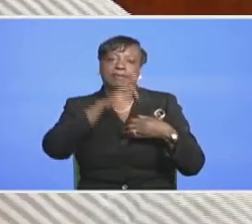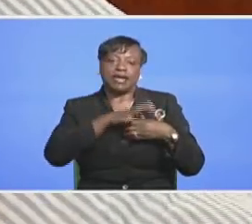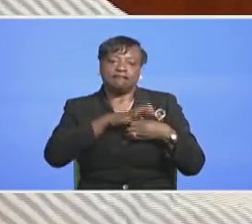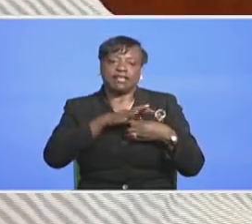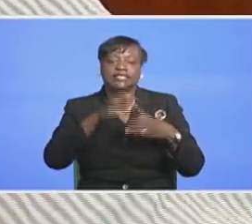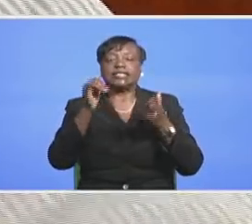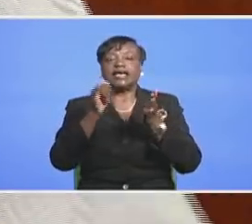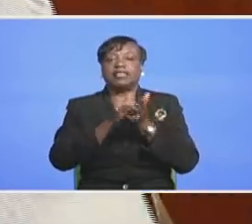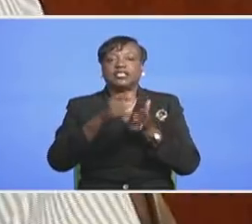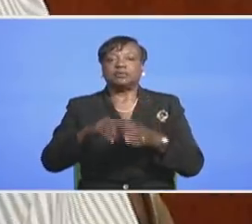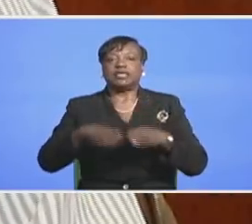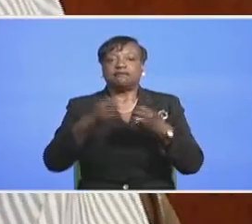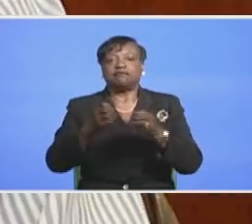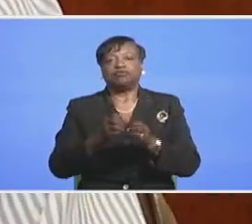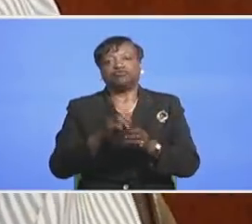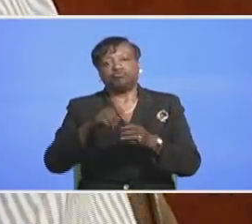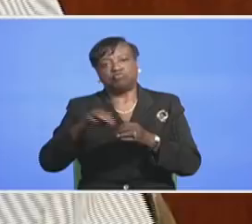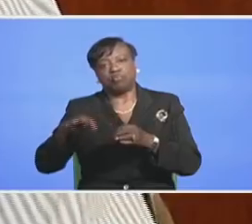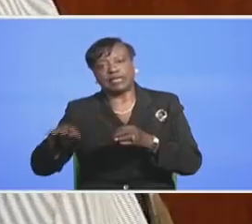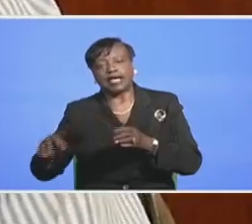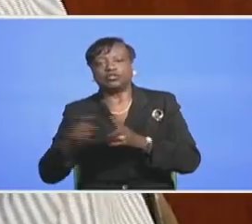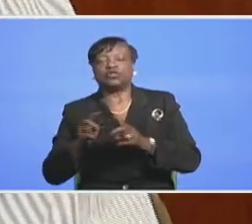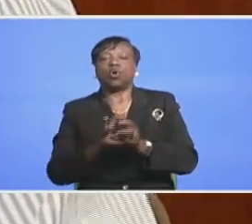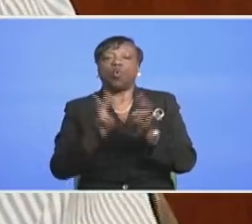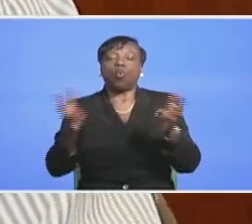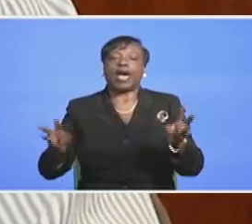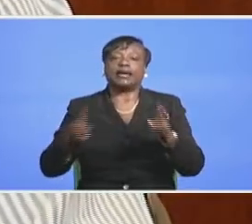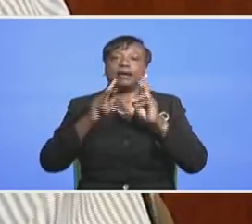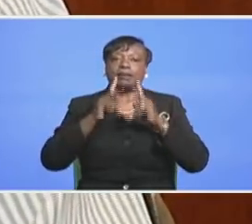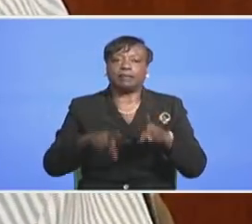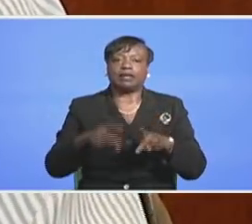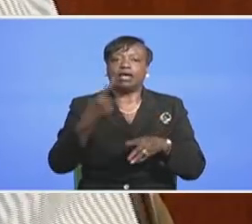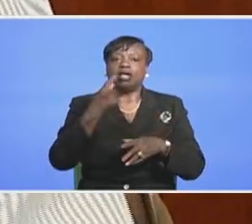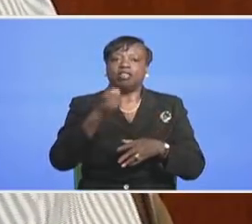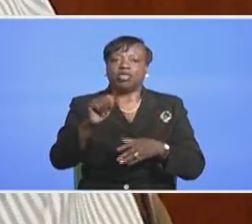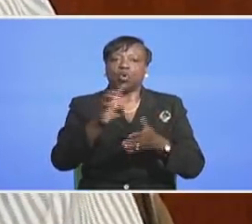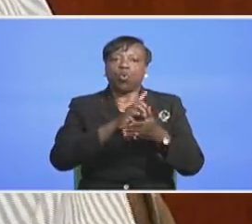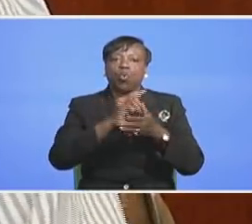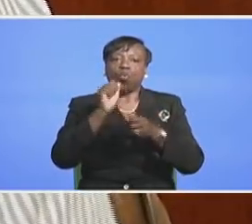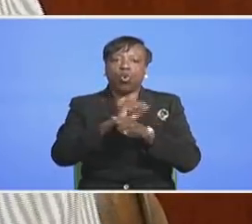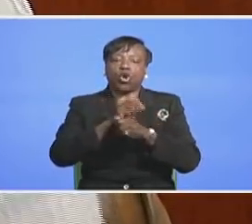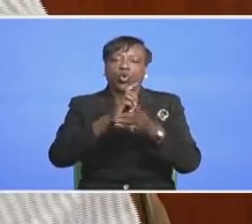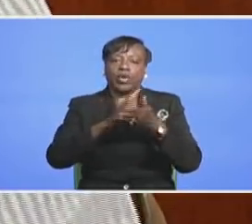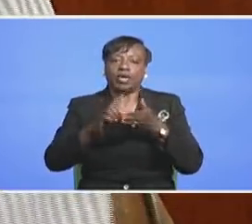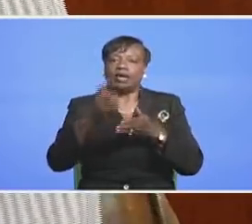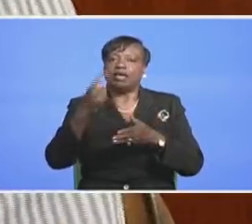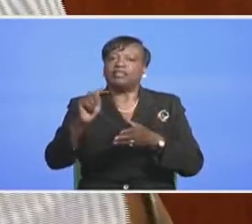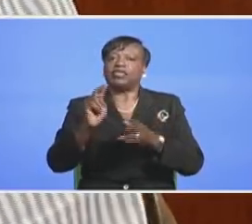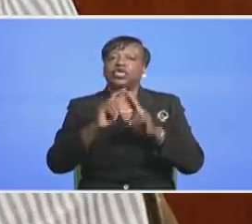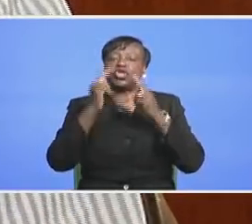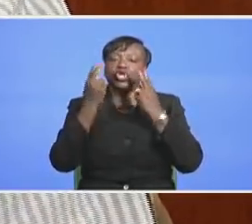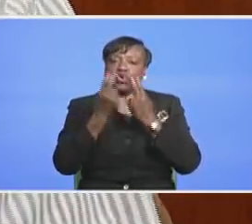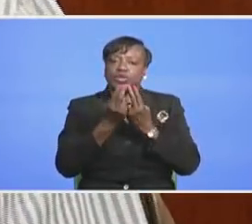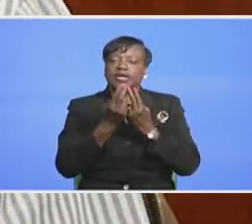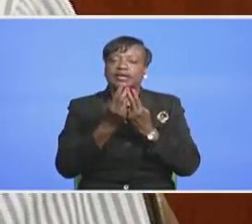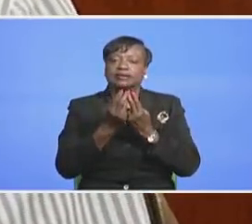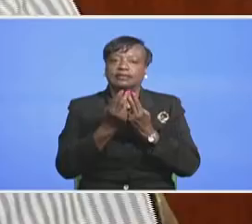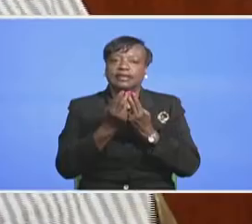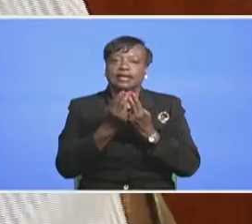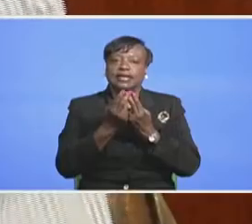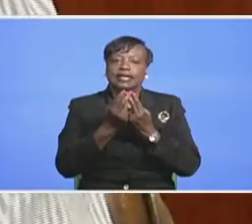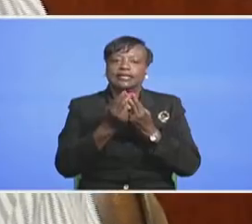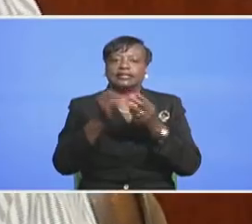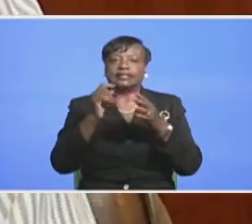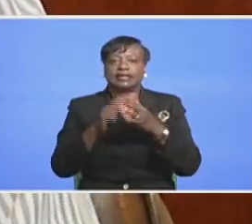to the wider public. Because when you talk about the work week, the union was the one who instituted the 5-day work week, as you see it now, the